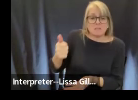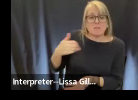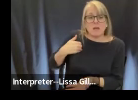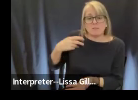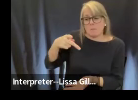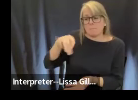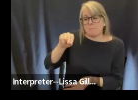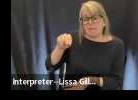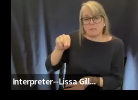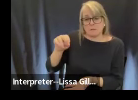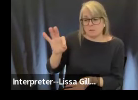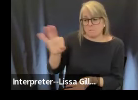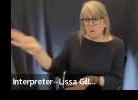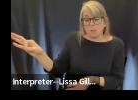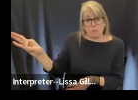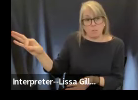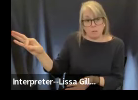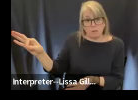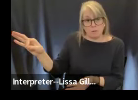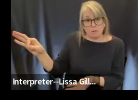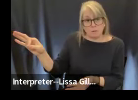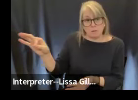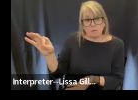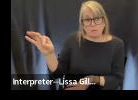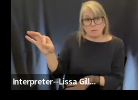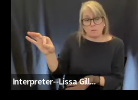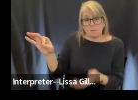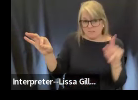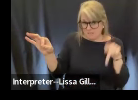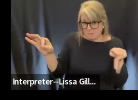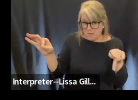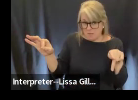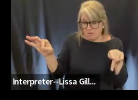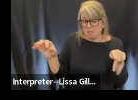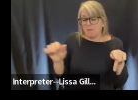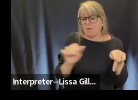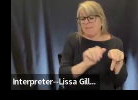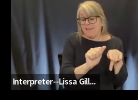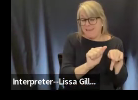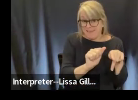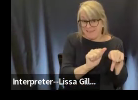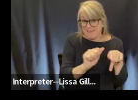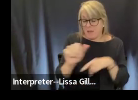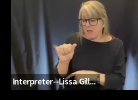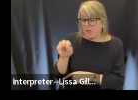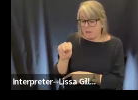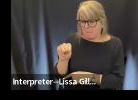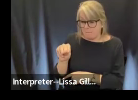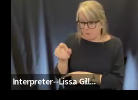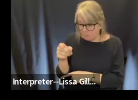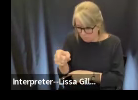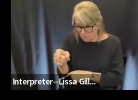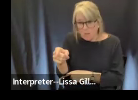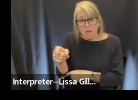you would just pull the pin, you would aim the nozzle at the base of the fire, not the top of the fire, the base of the